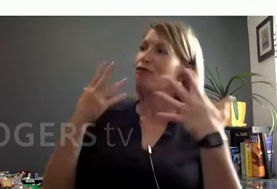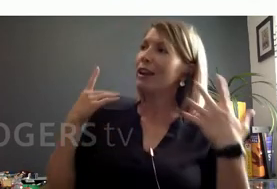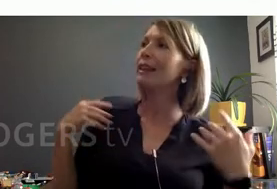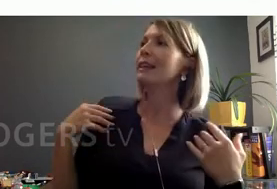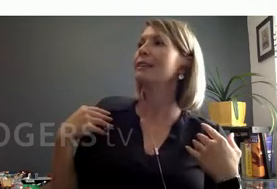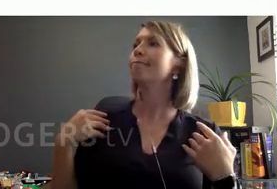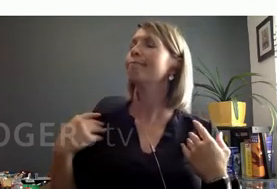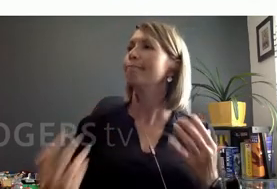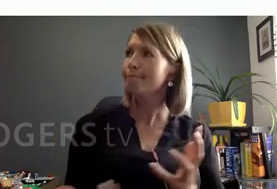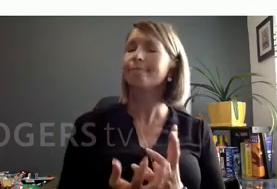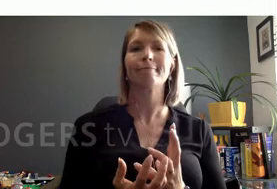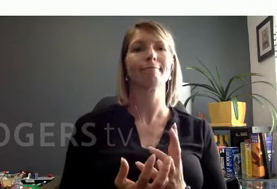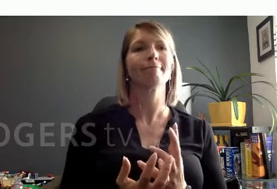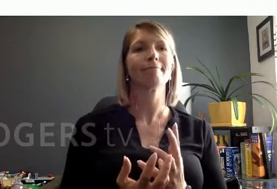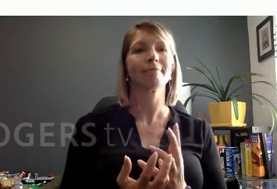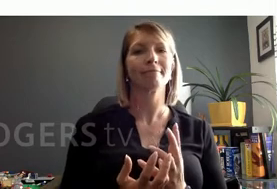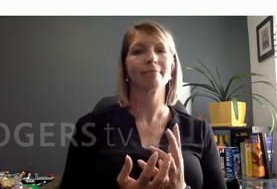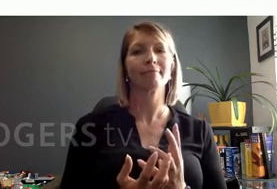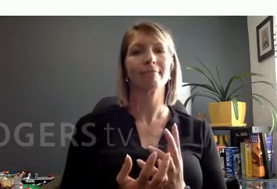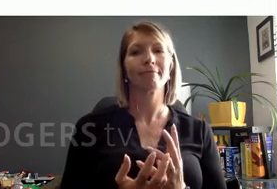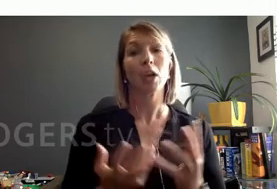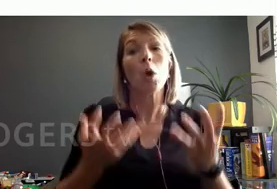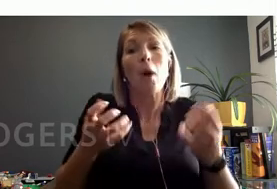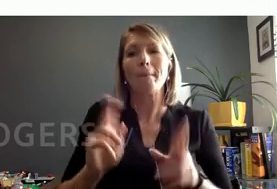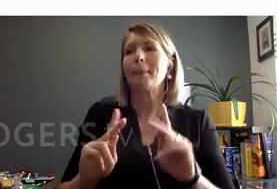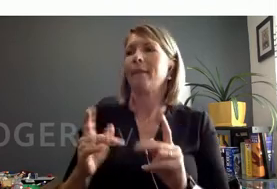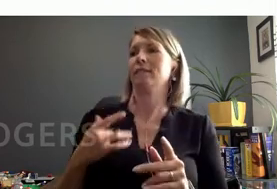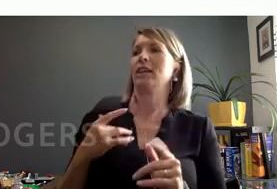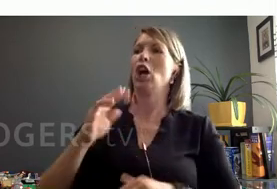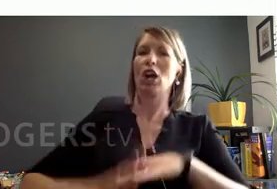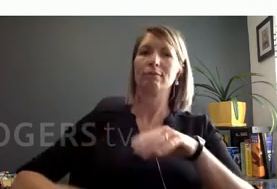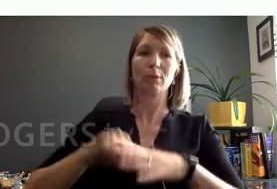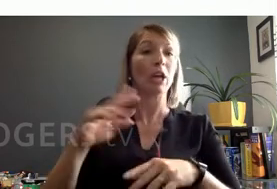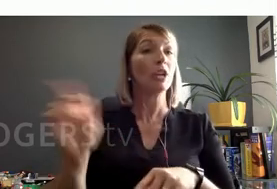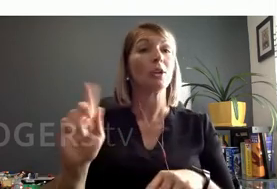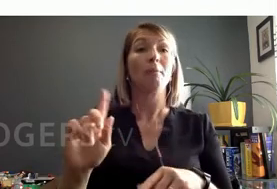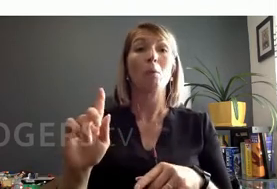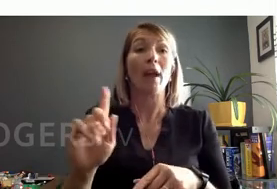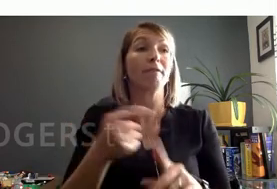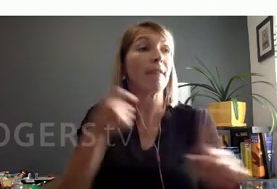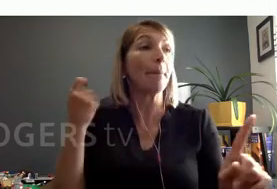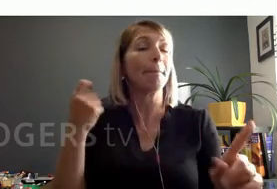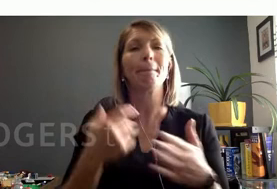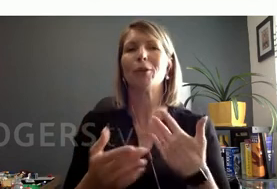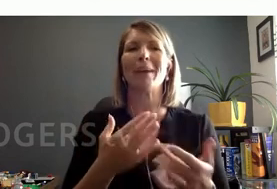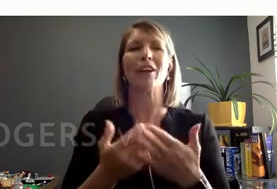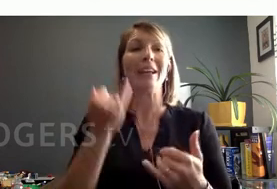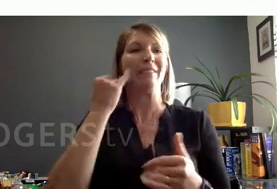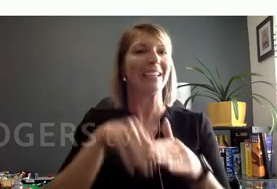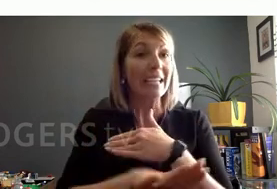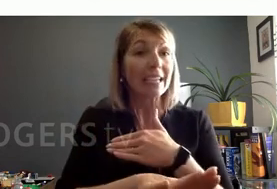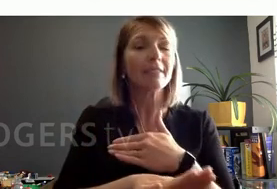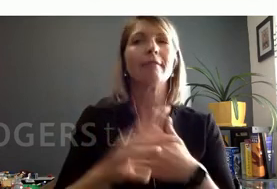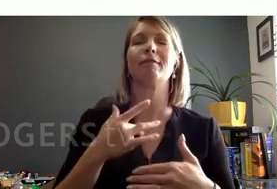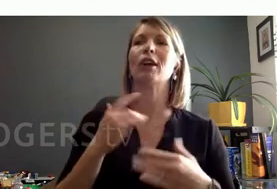we want people to be able to feel comfortable here no matter where they come from or how long they've been in this city. So that's one of the things